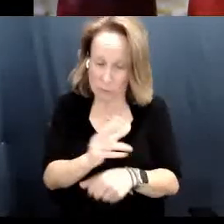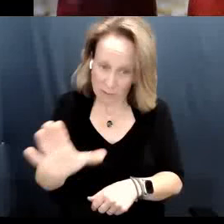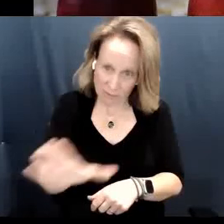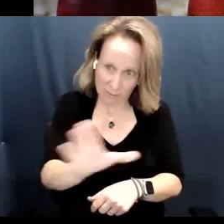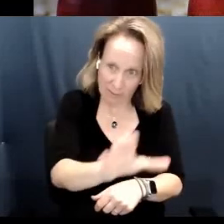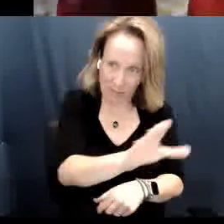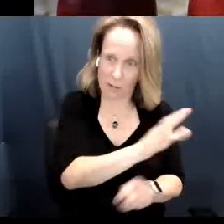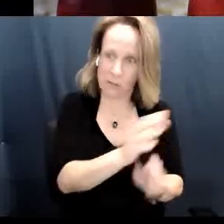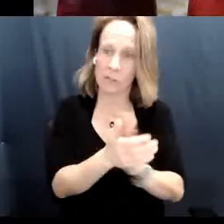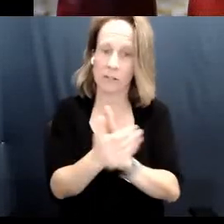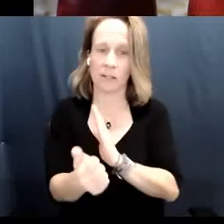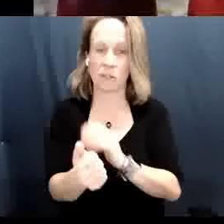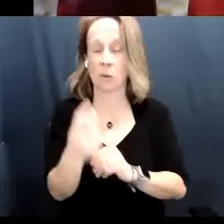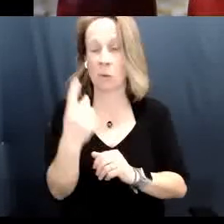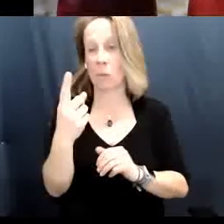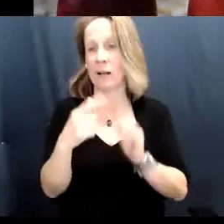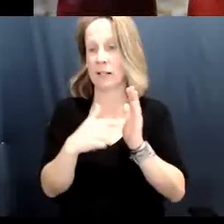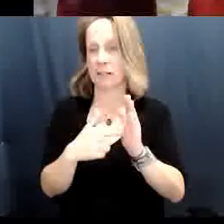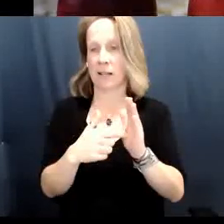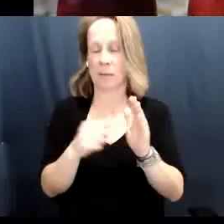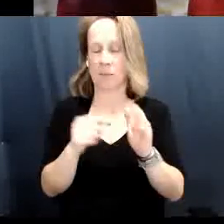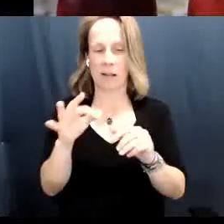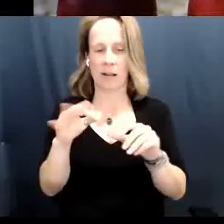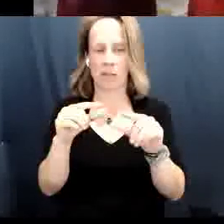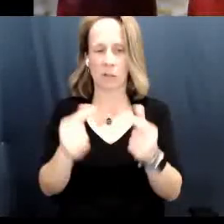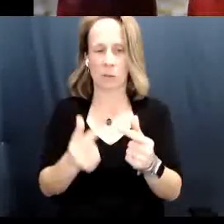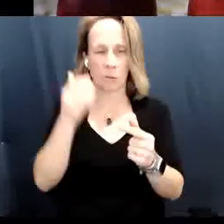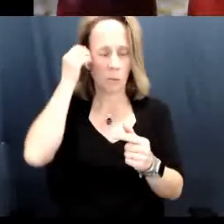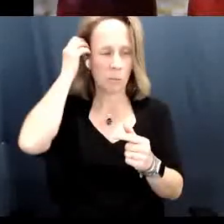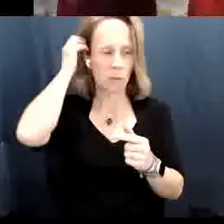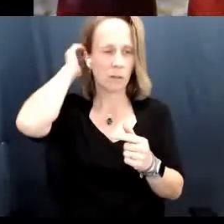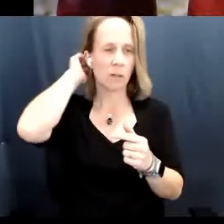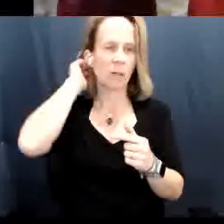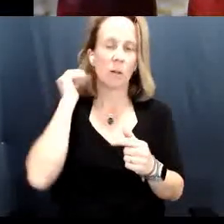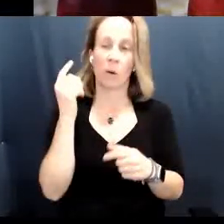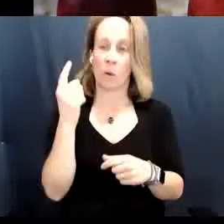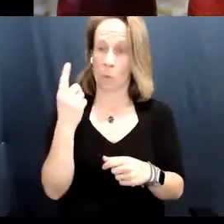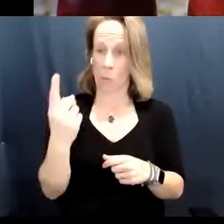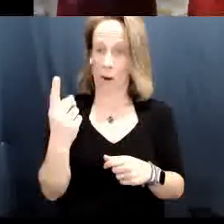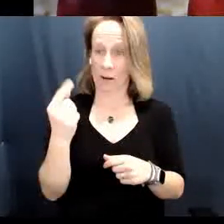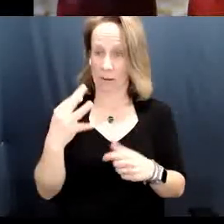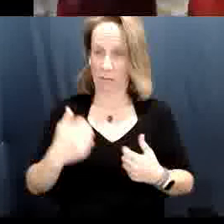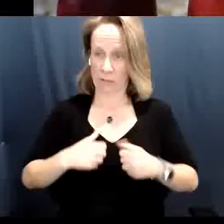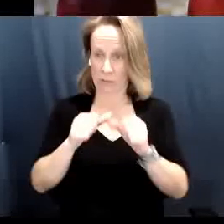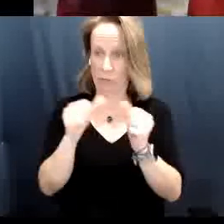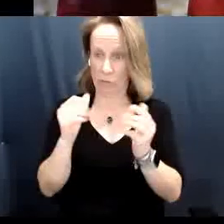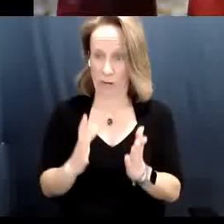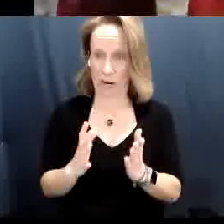So one example I have is of a group, and one of the survivors was